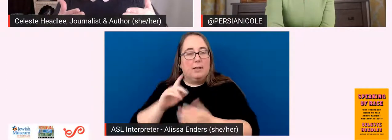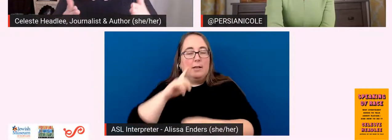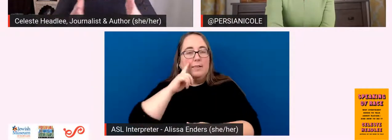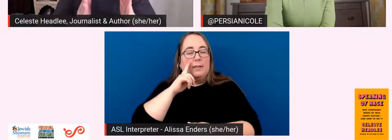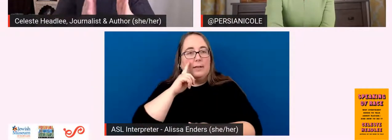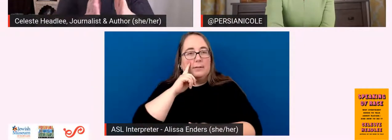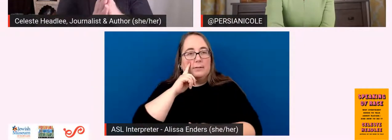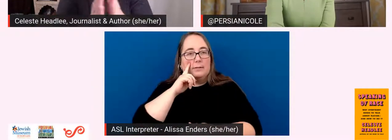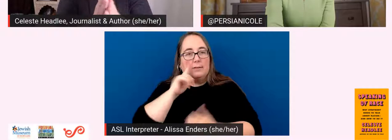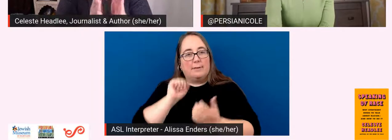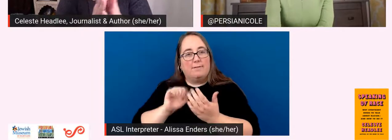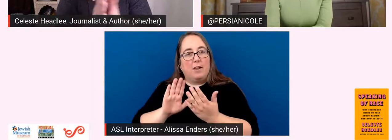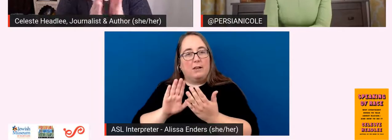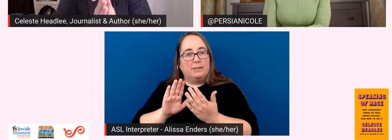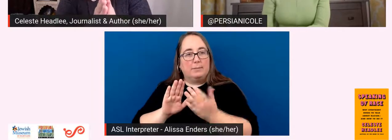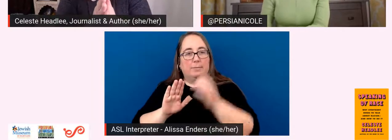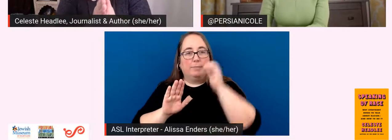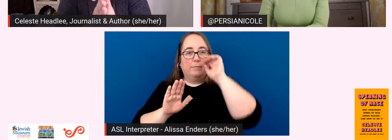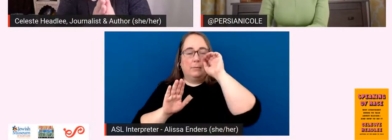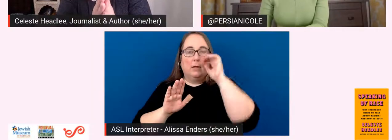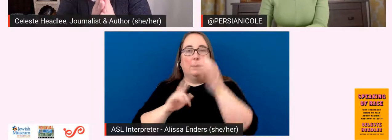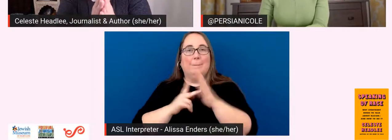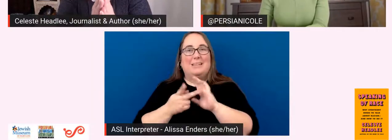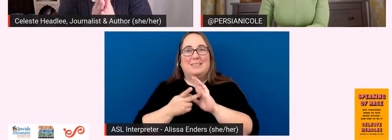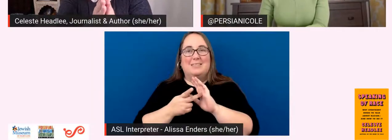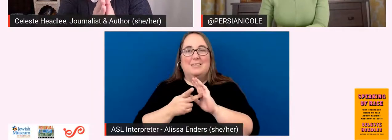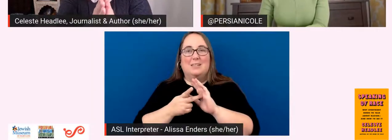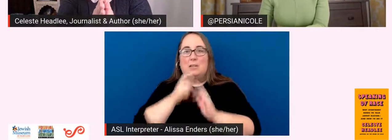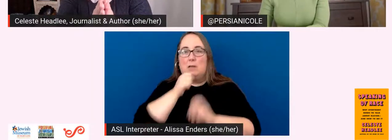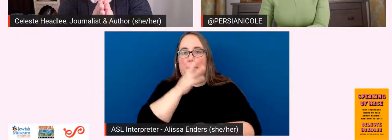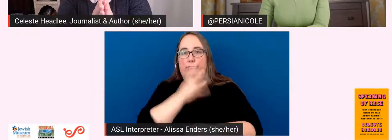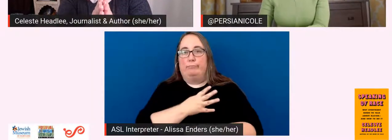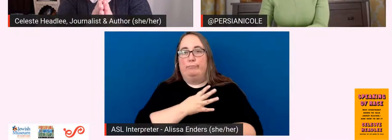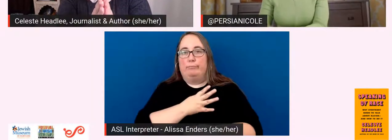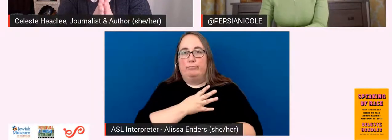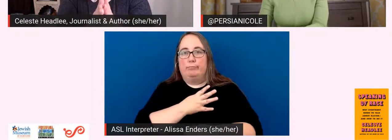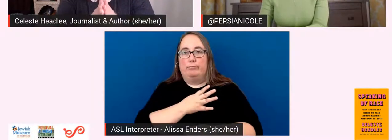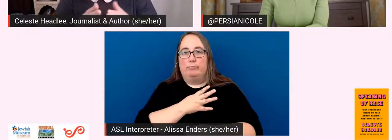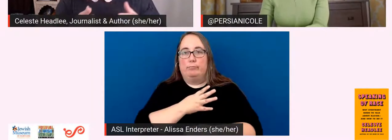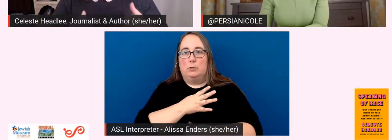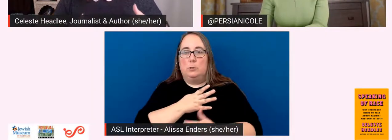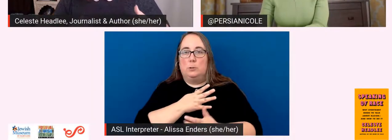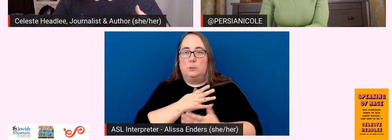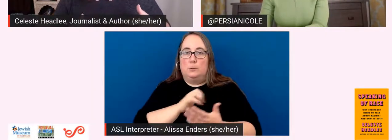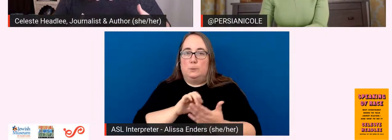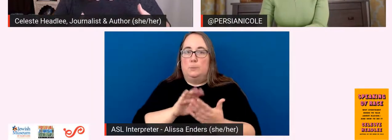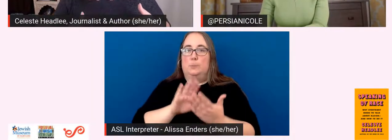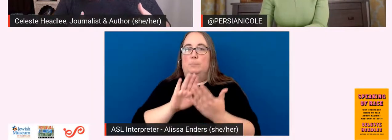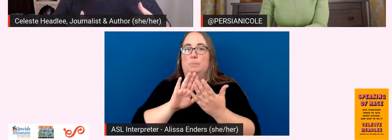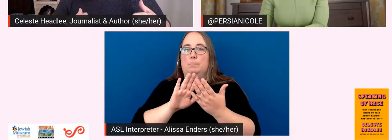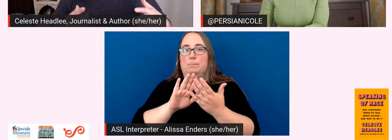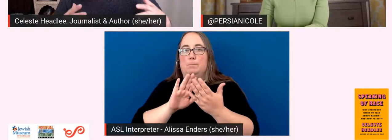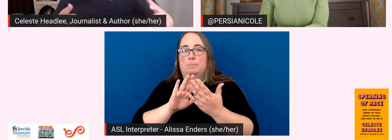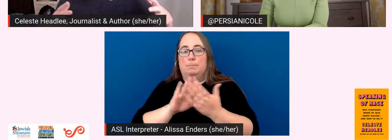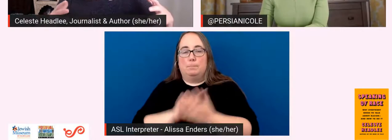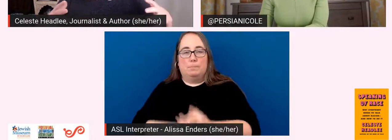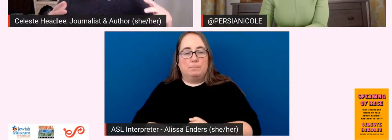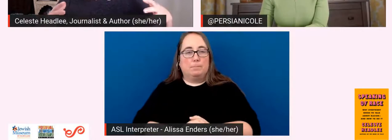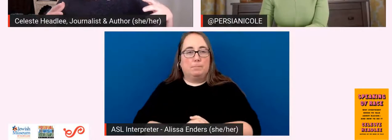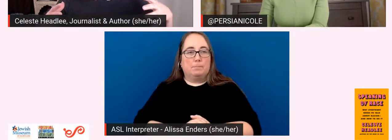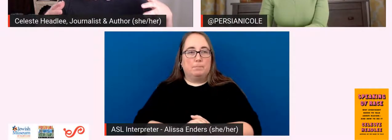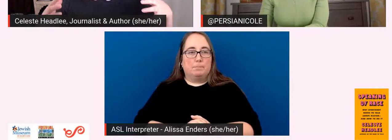confronting prejudice as not letting it pass unchallenged. Okay. Right? When